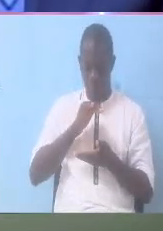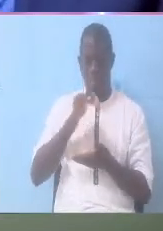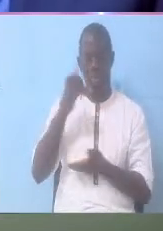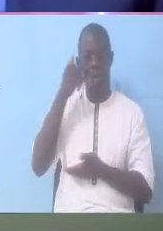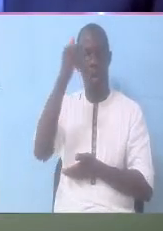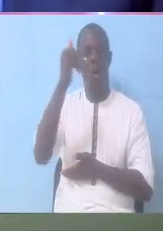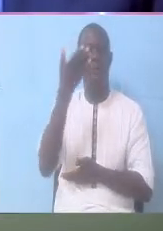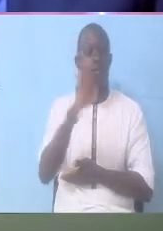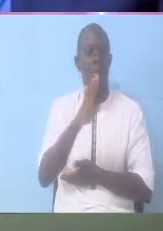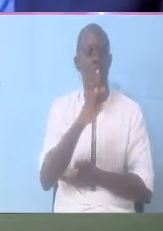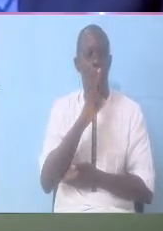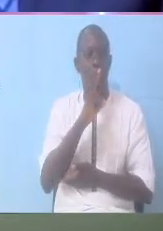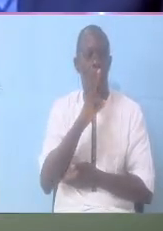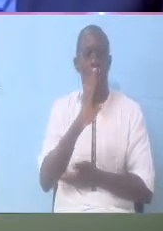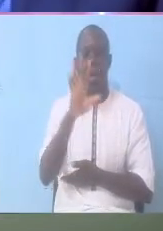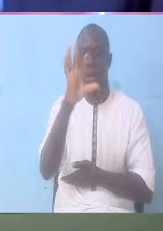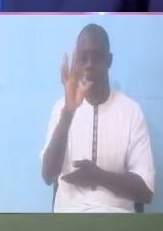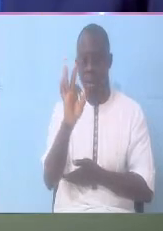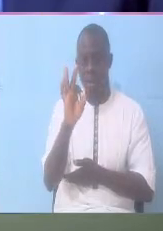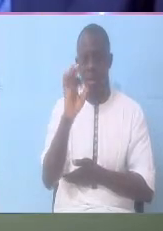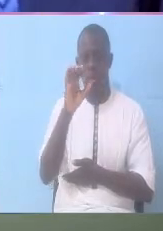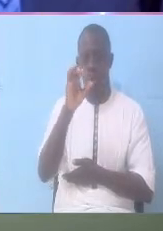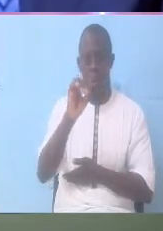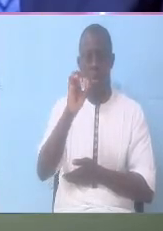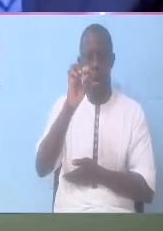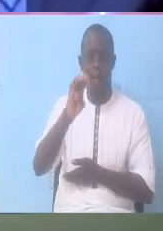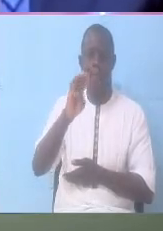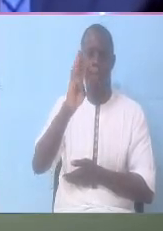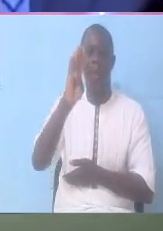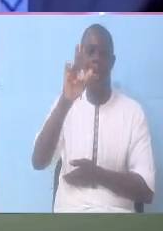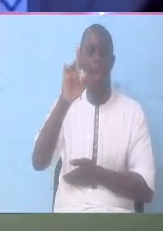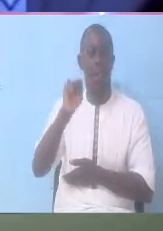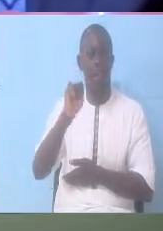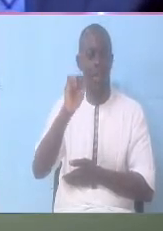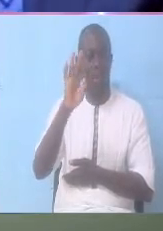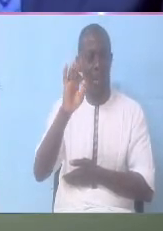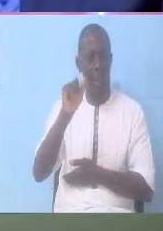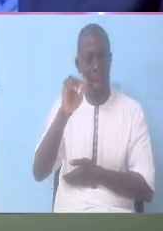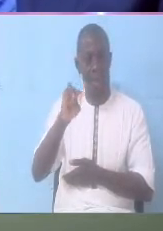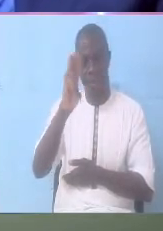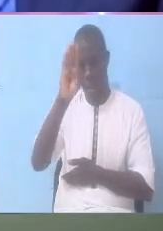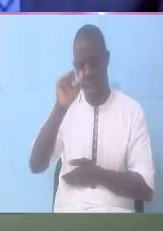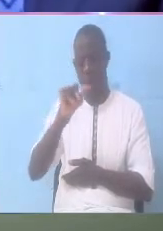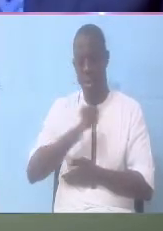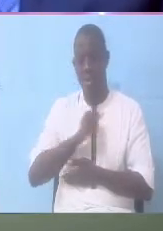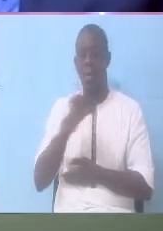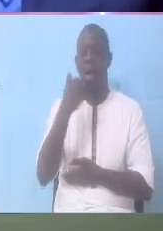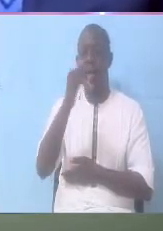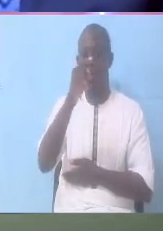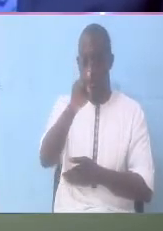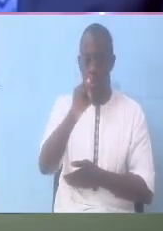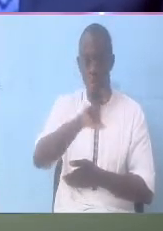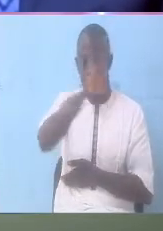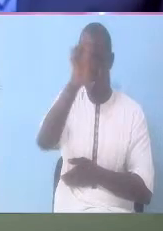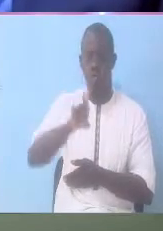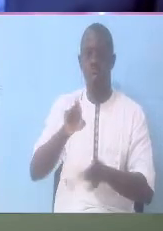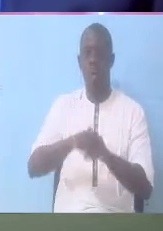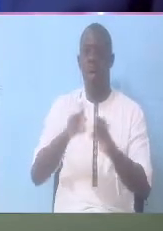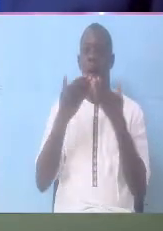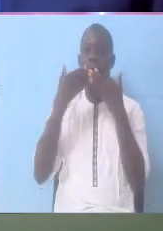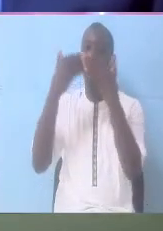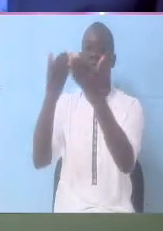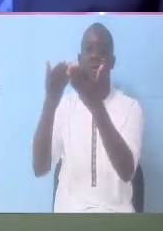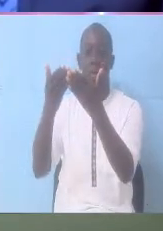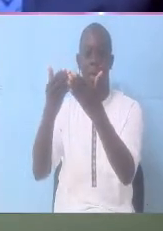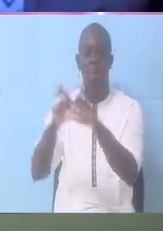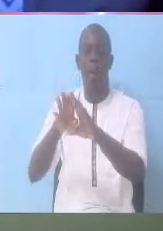from Tumbul Tamba. Yes, sir. And he asked you to convey a message to